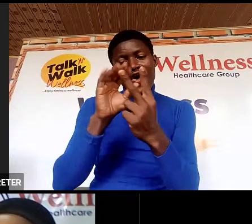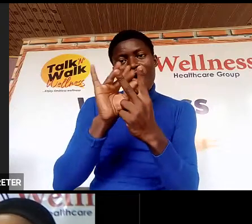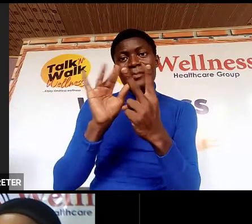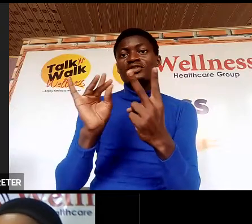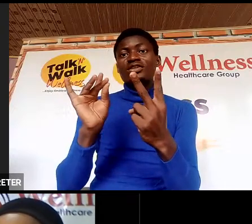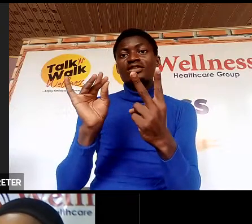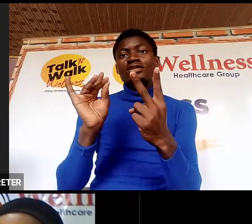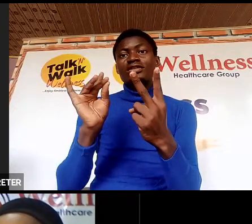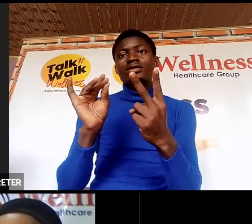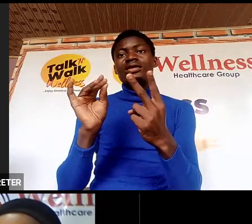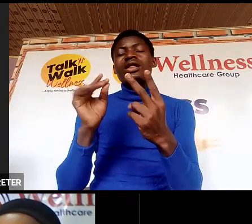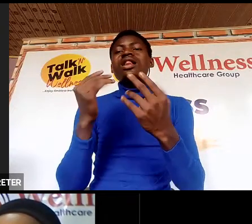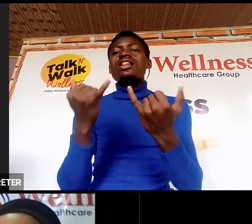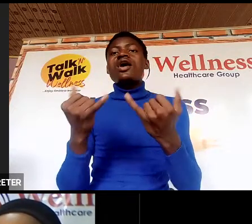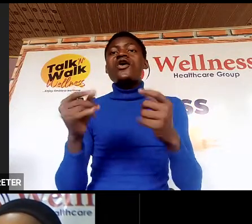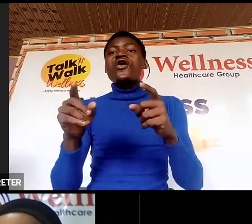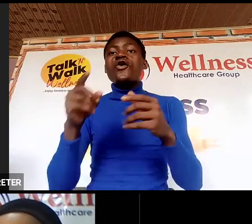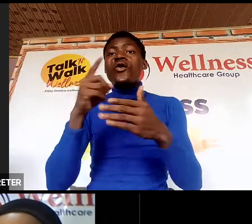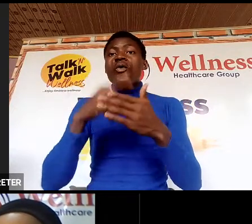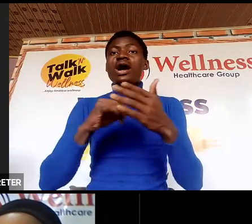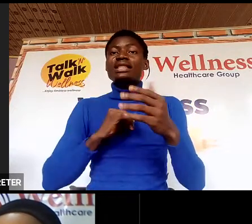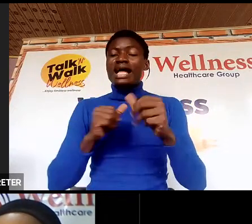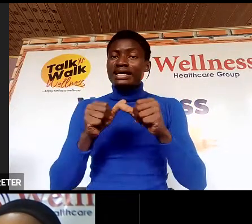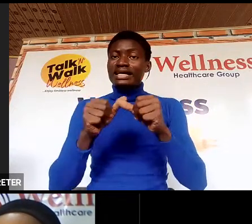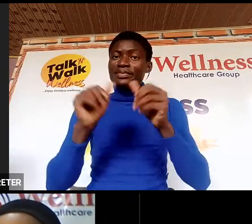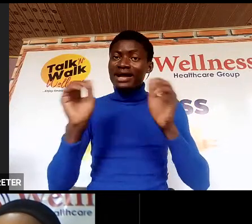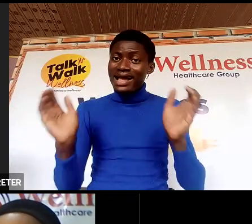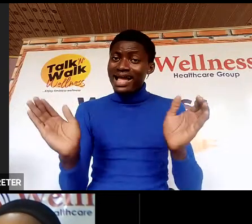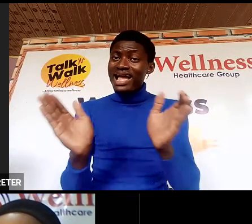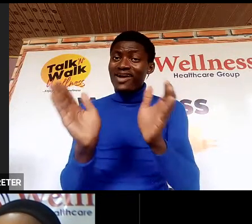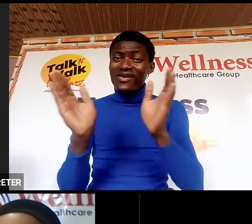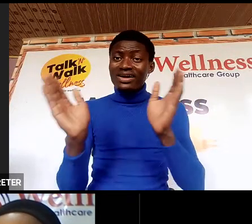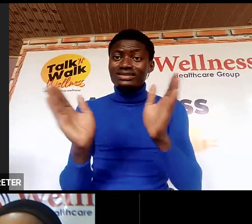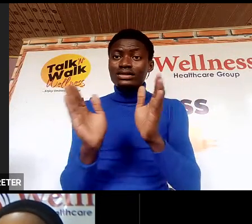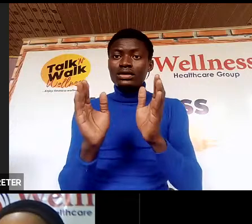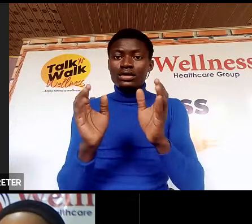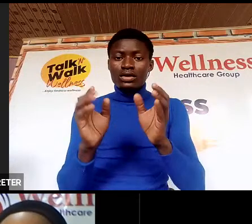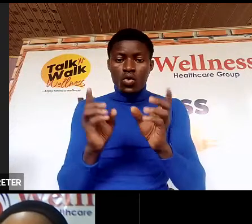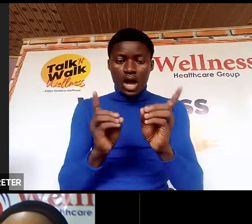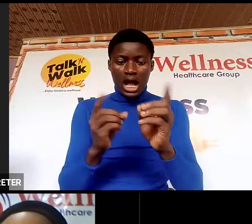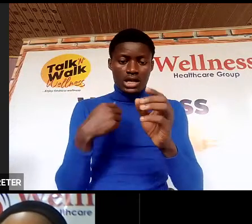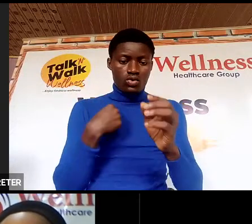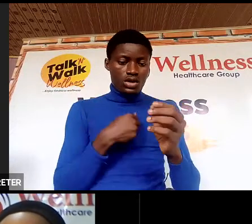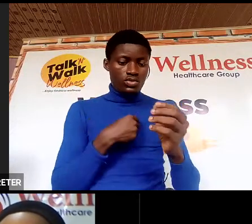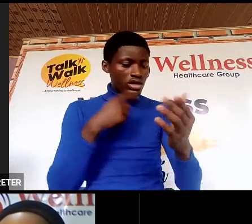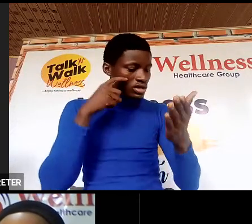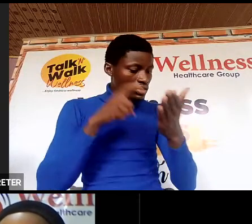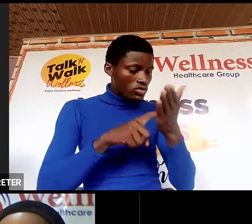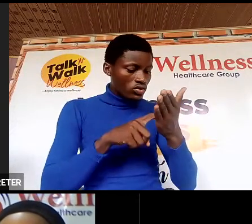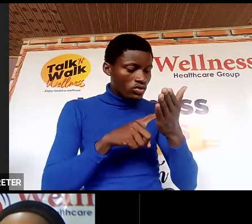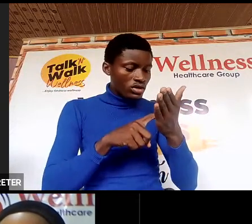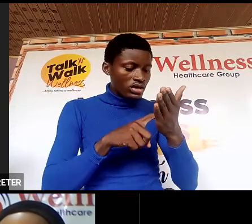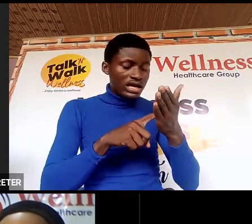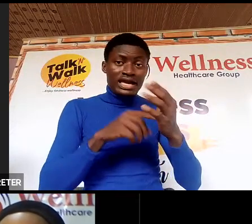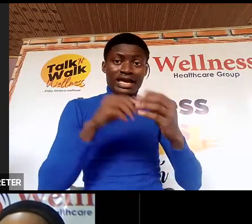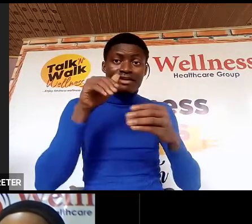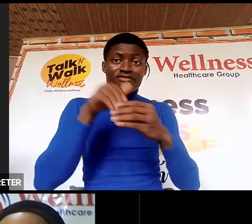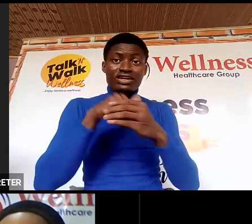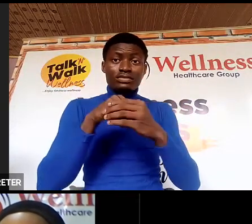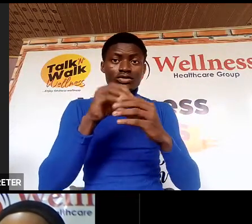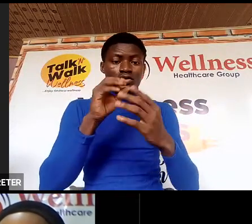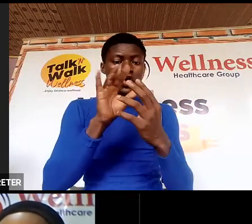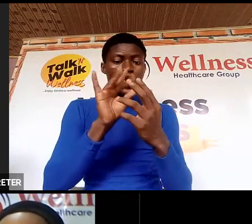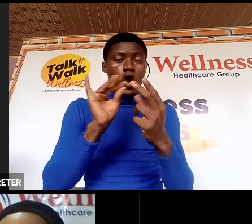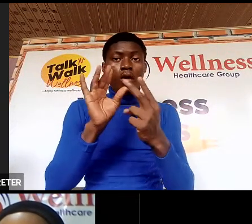we are looking at those investment options, which is extremely important, the first step is even to